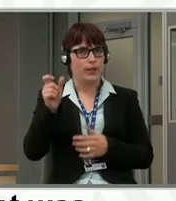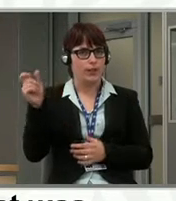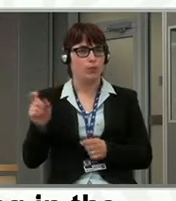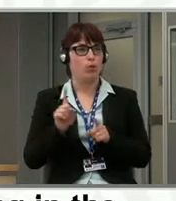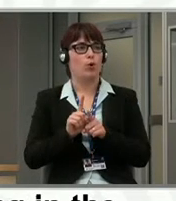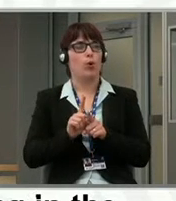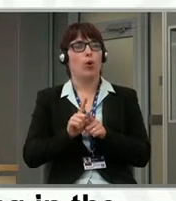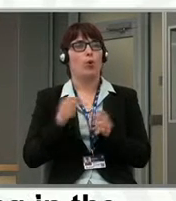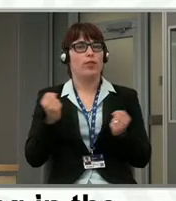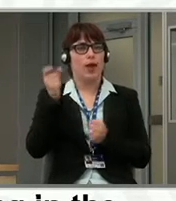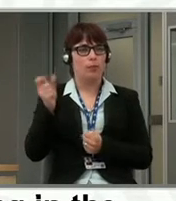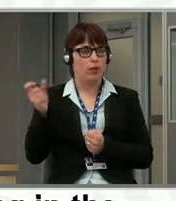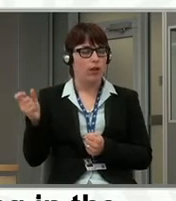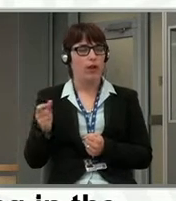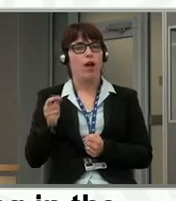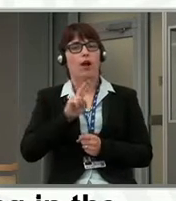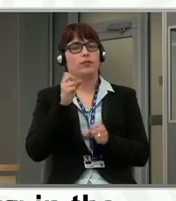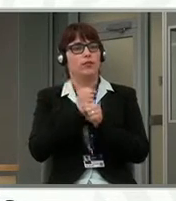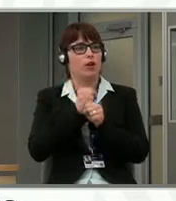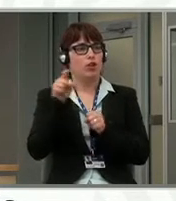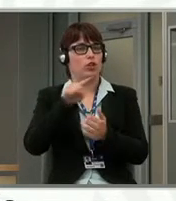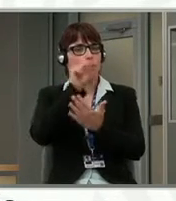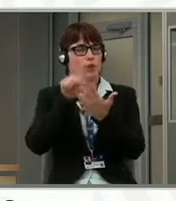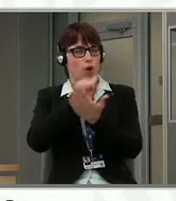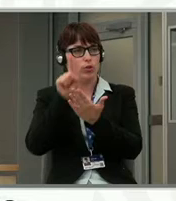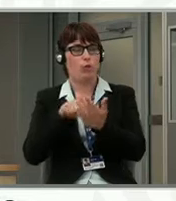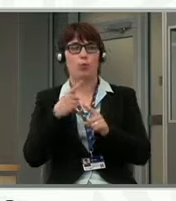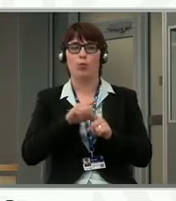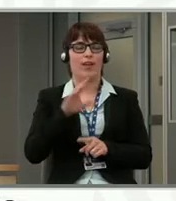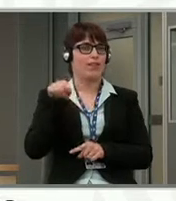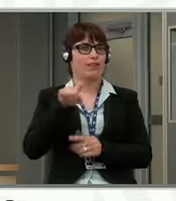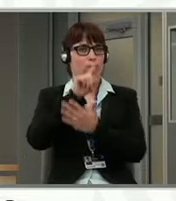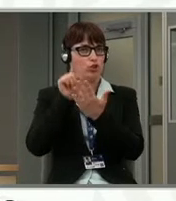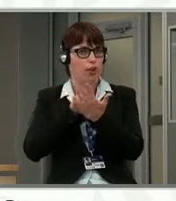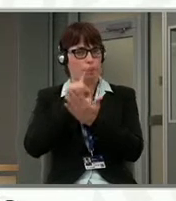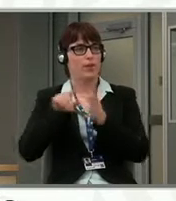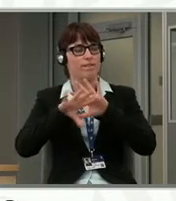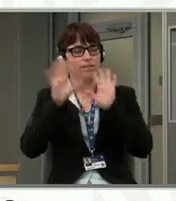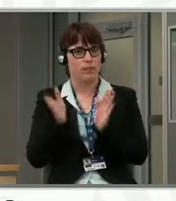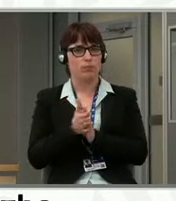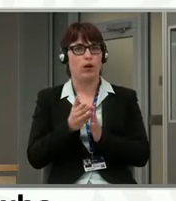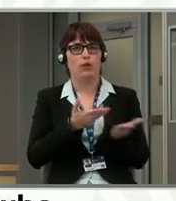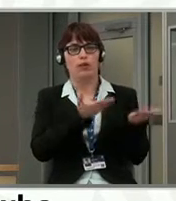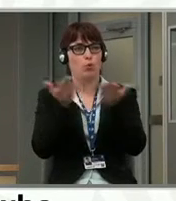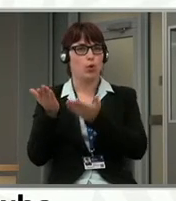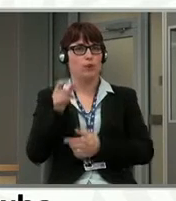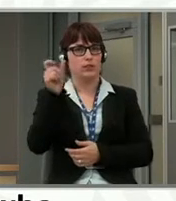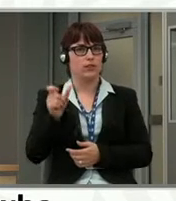we have to continue. All politicians and all officials that work with these issues, and not only with these